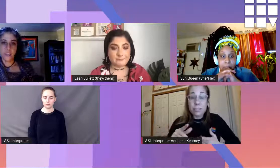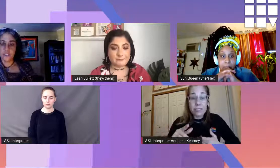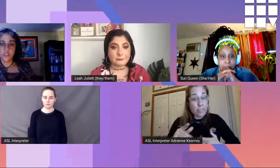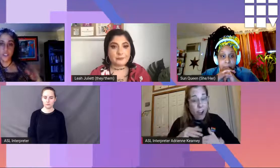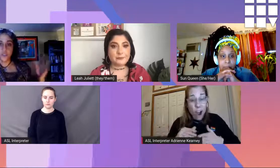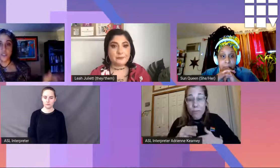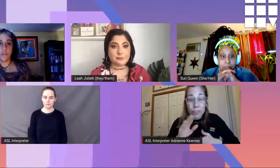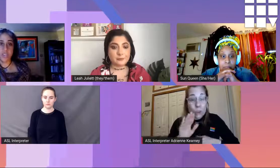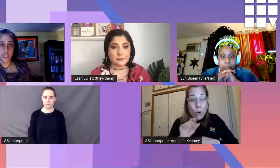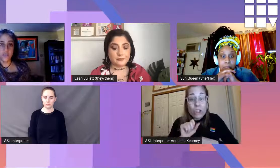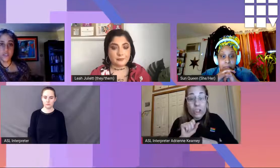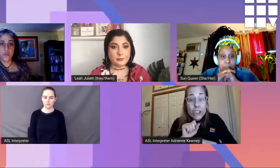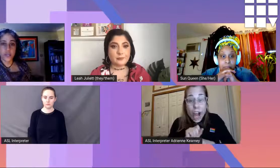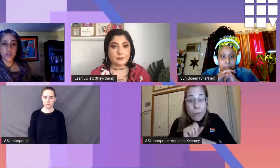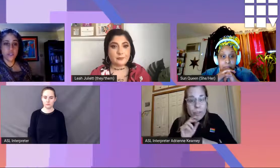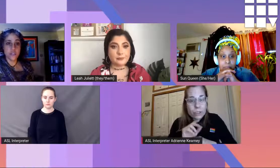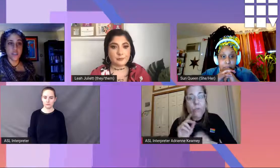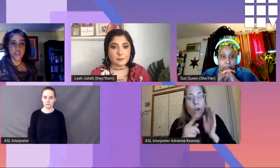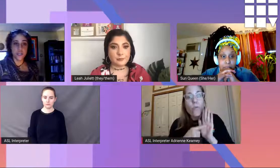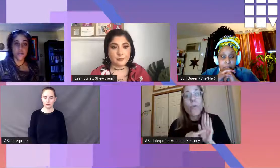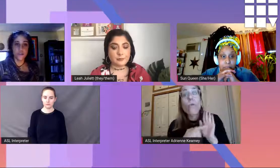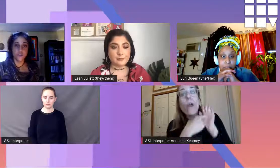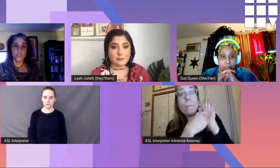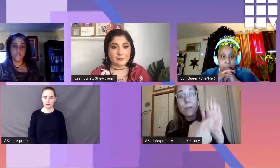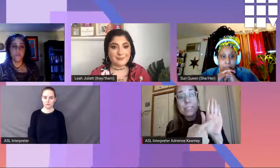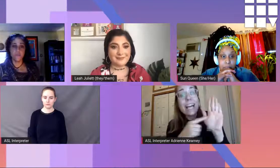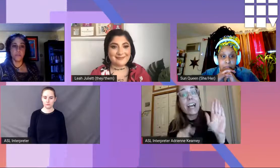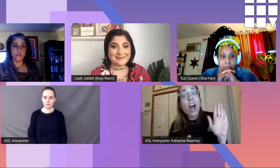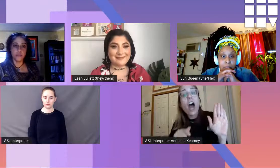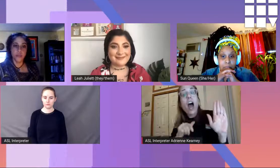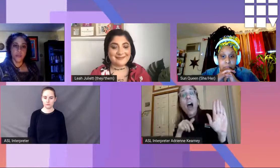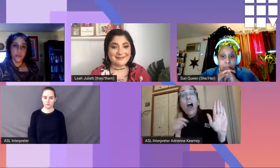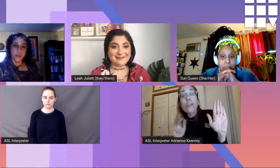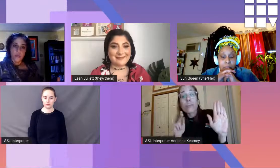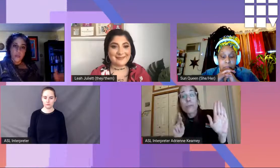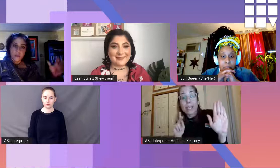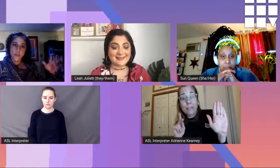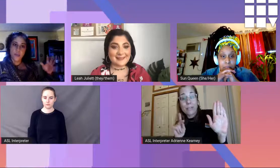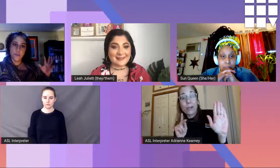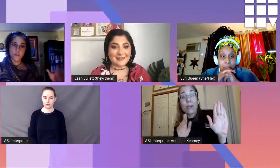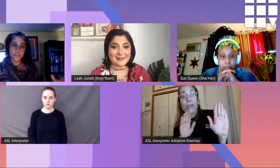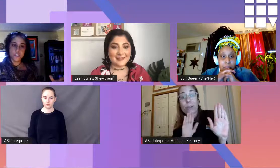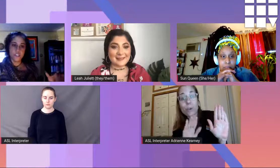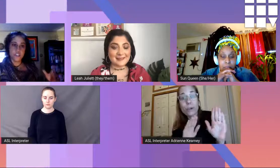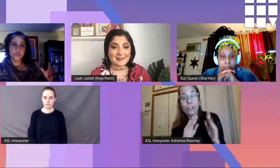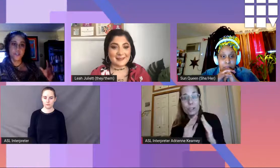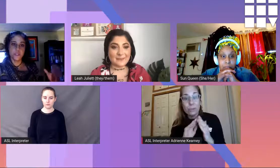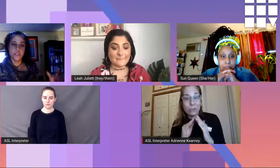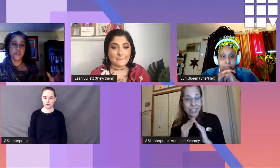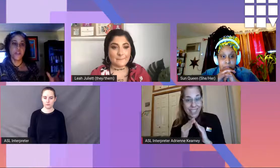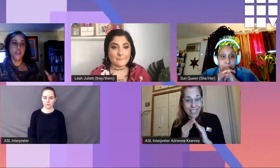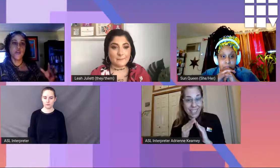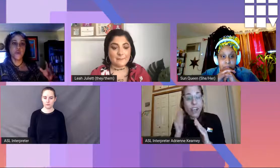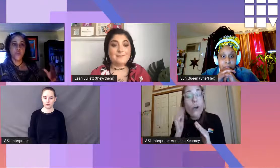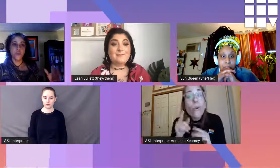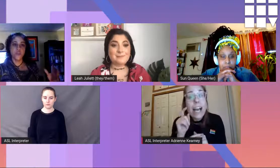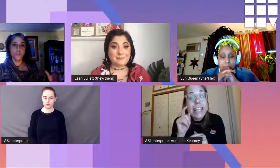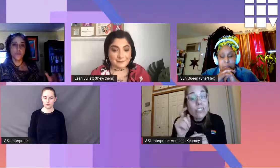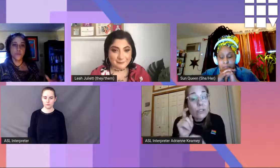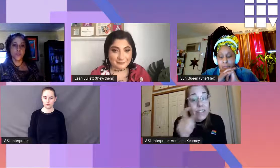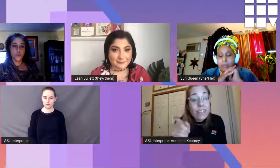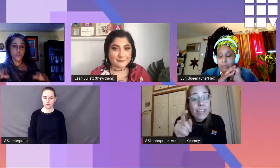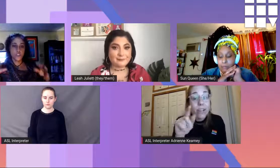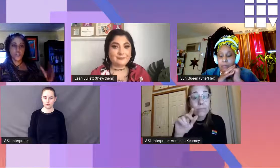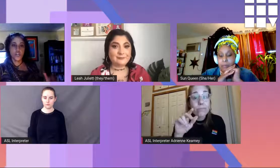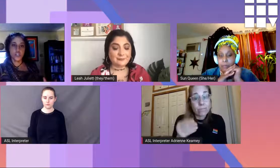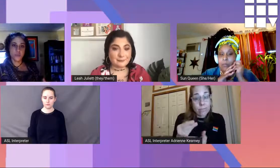And that is, again, so coming down to why you need to cash app folks and give them money. The personal is political. And when you're a